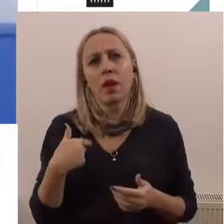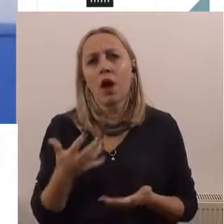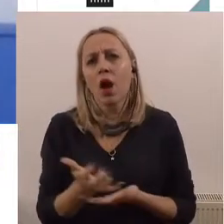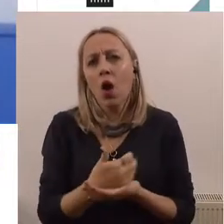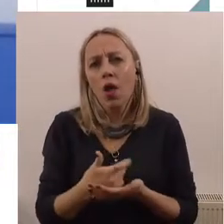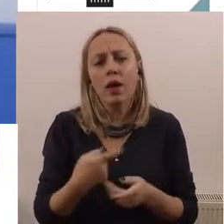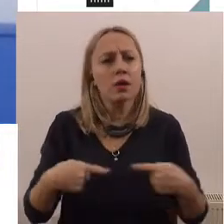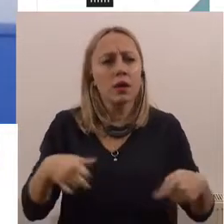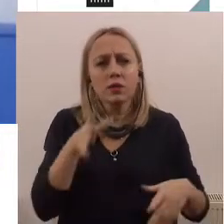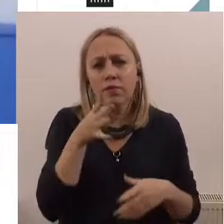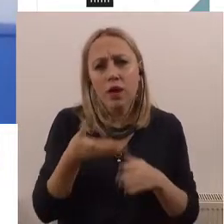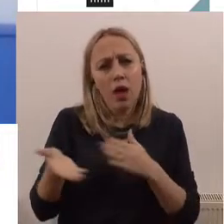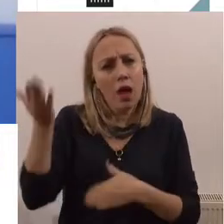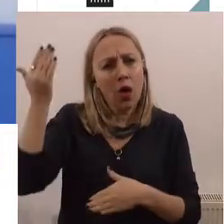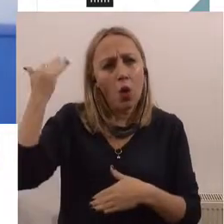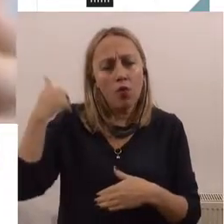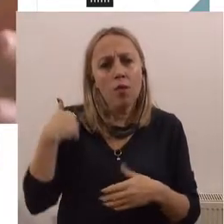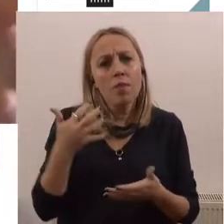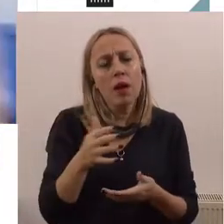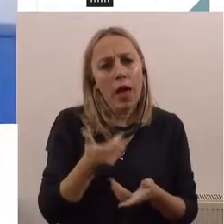And